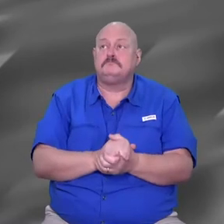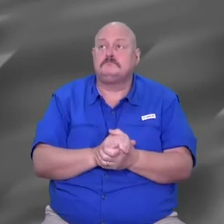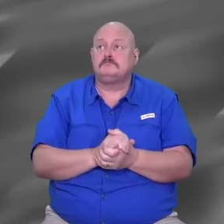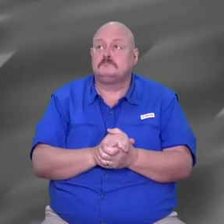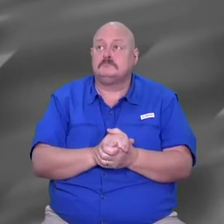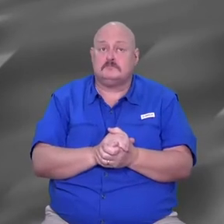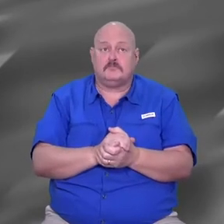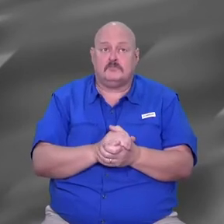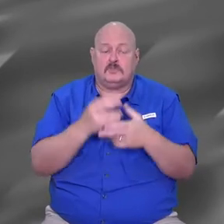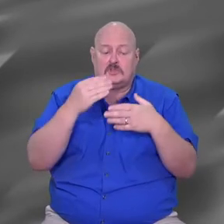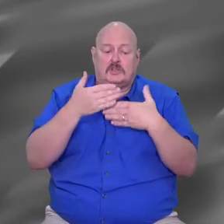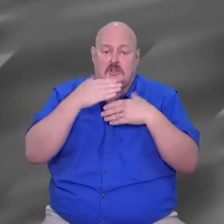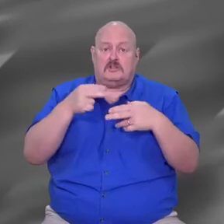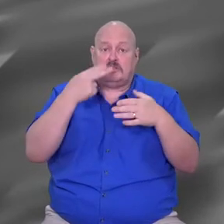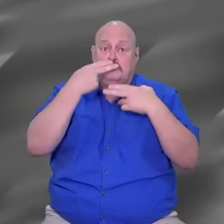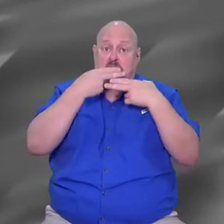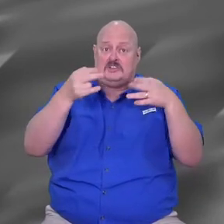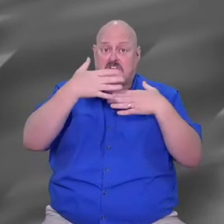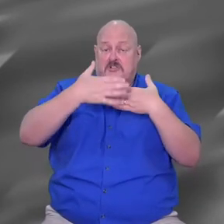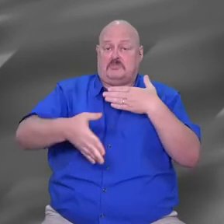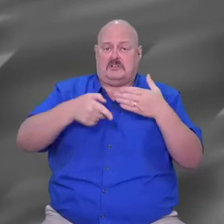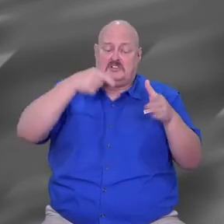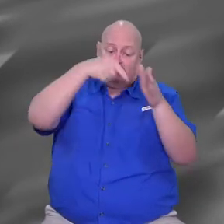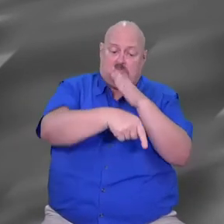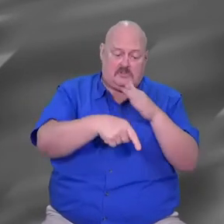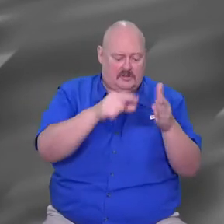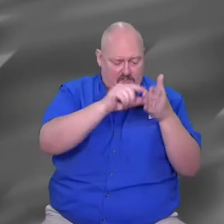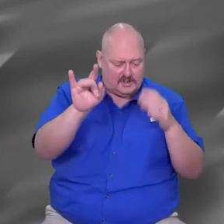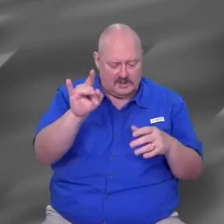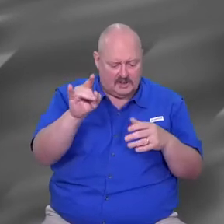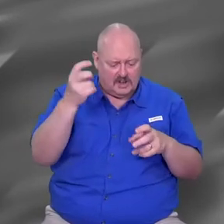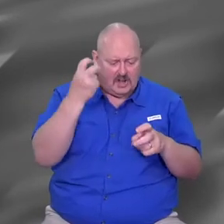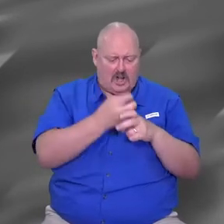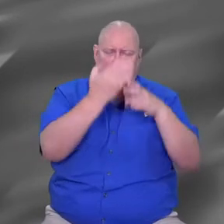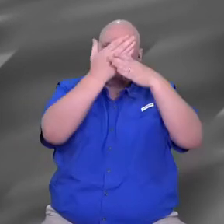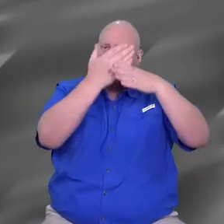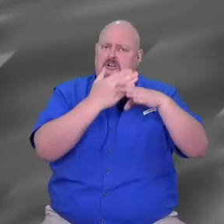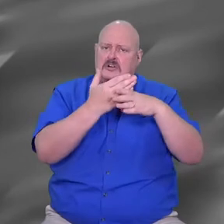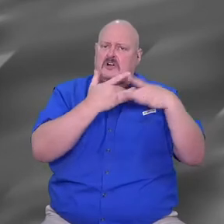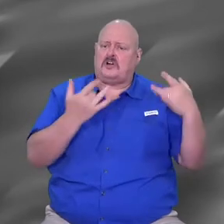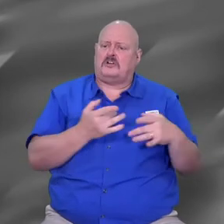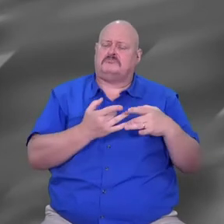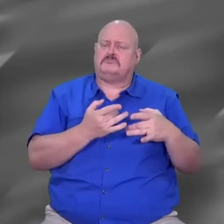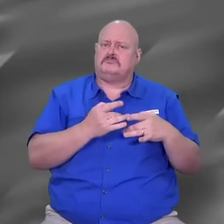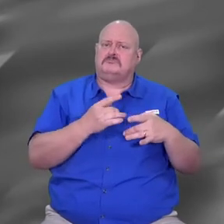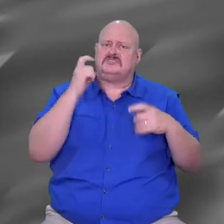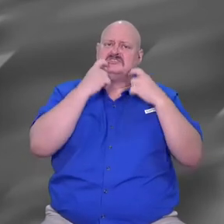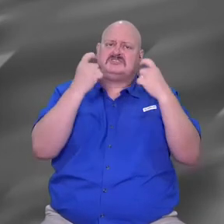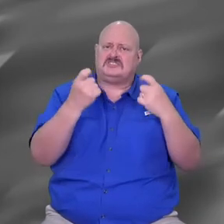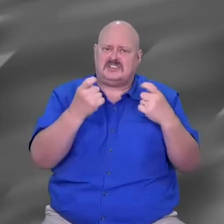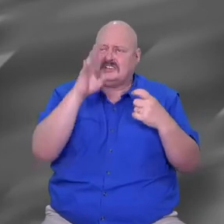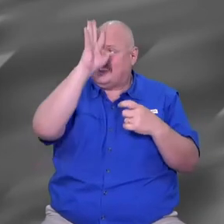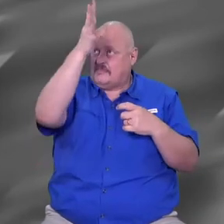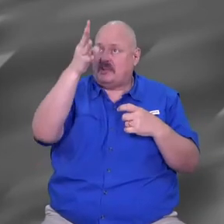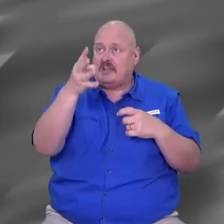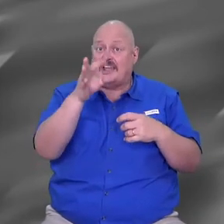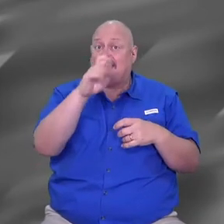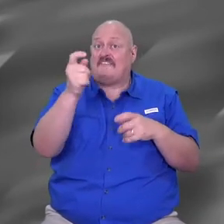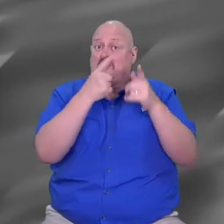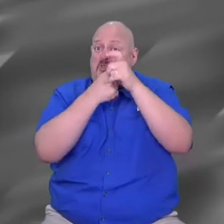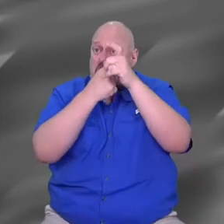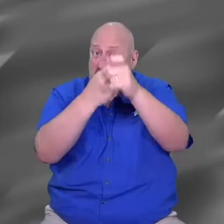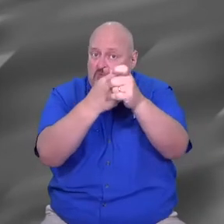The shedding of innocent blood. How about verse 18? A heart that devises wicked imaginations, feet that be swift to